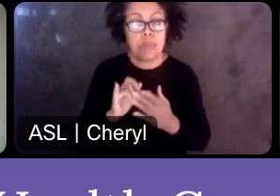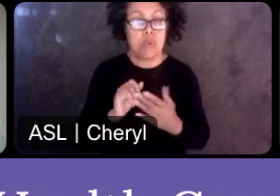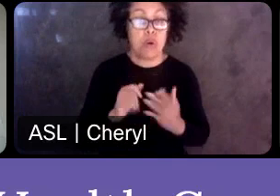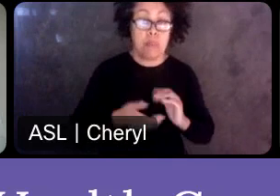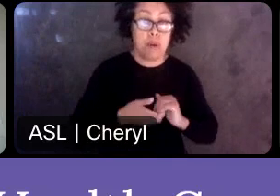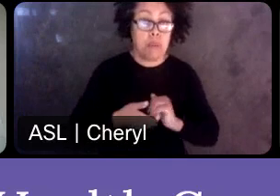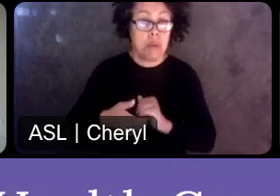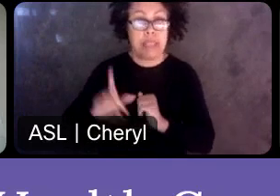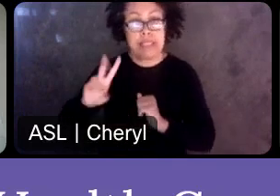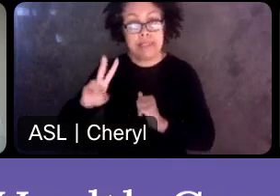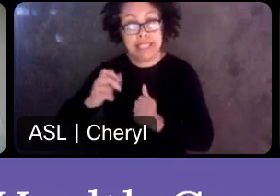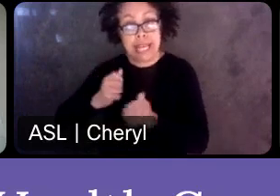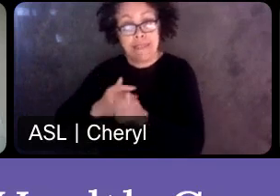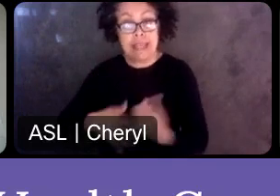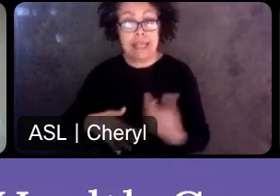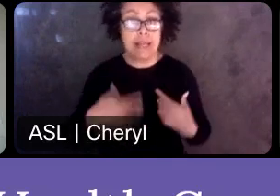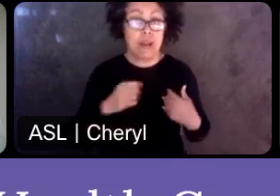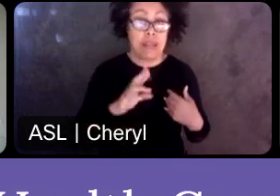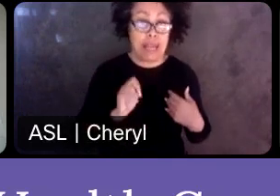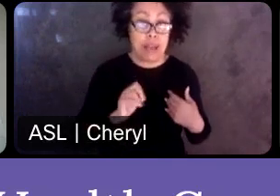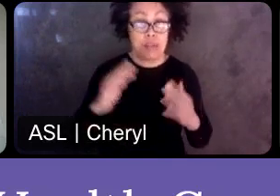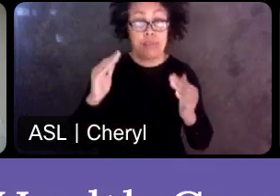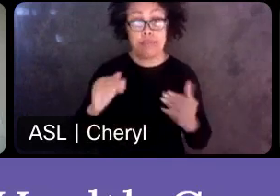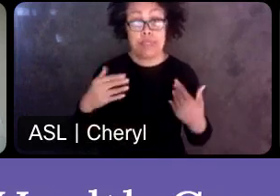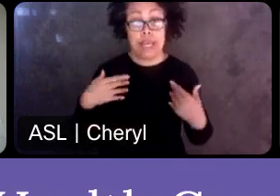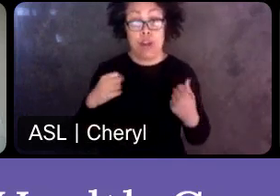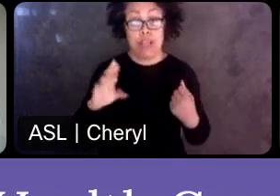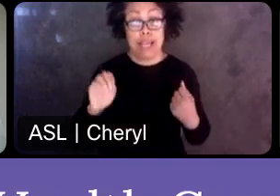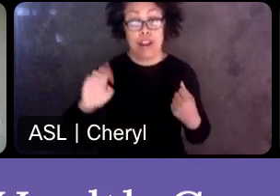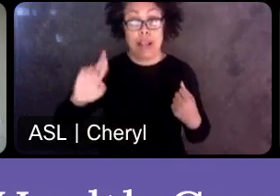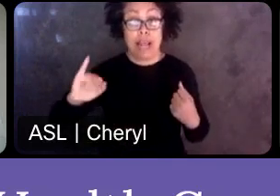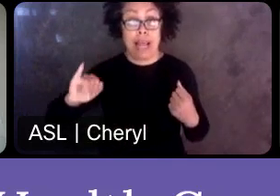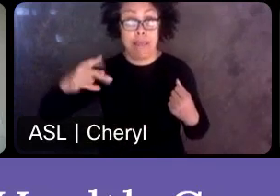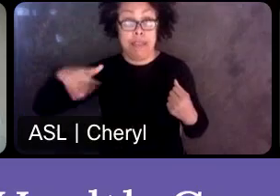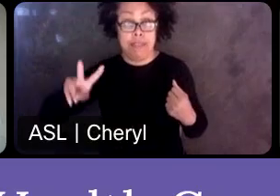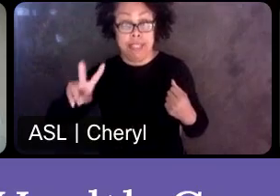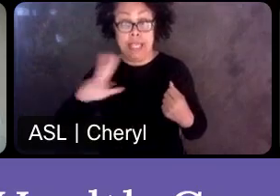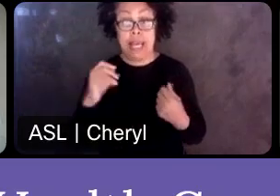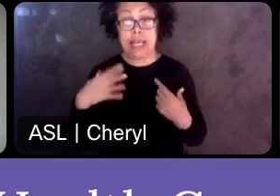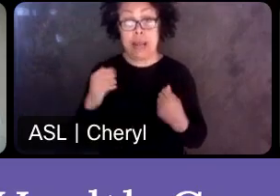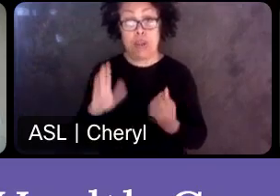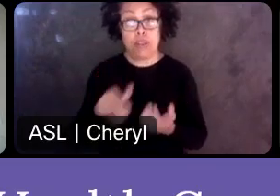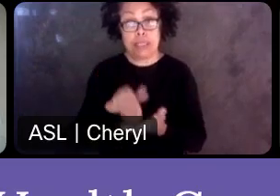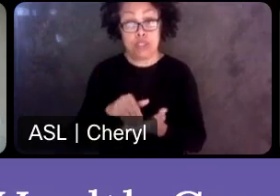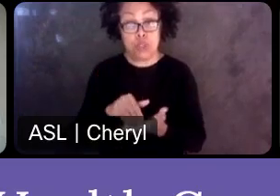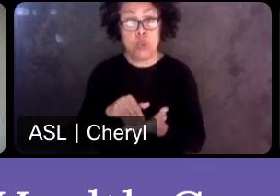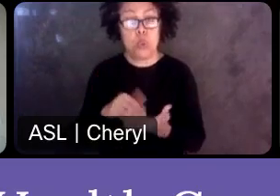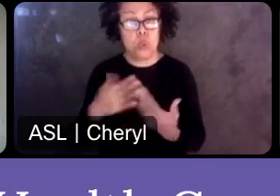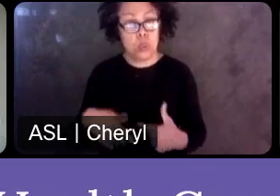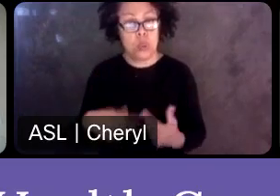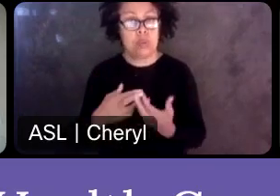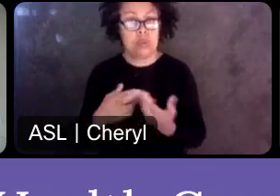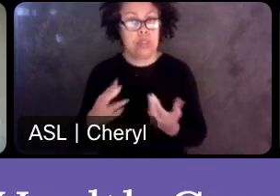advocates. Healthcare IPV and Health Centers is the hotline's resource and information center